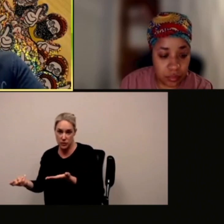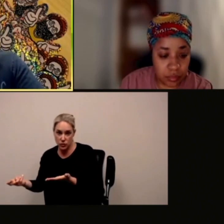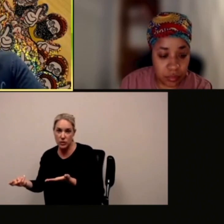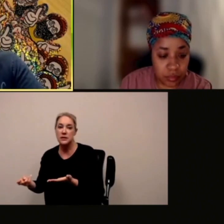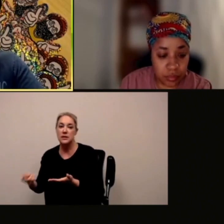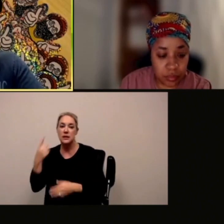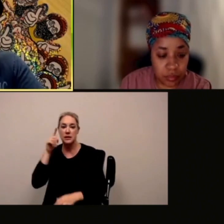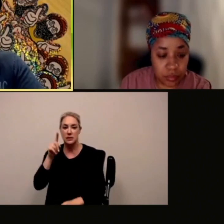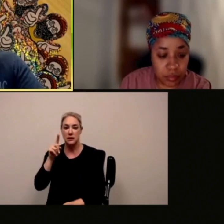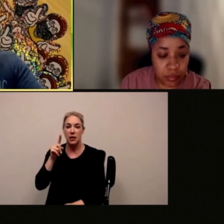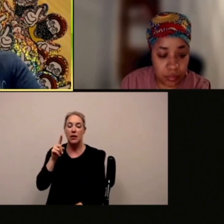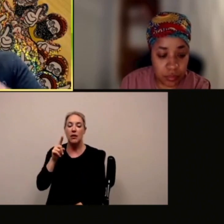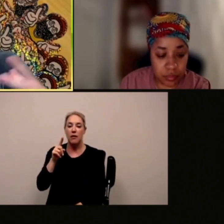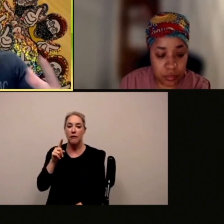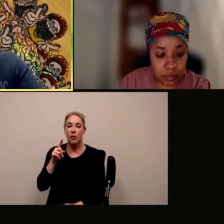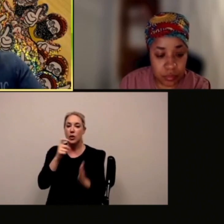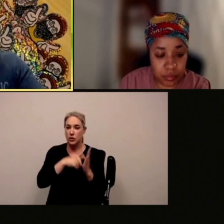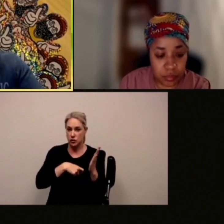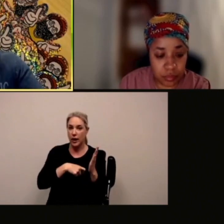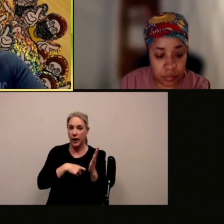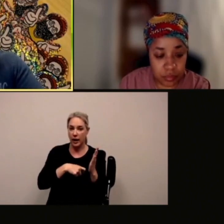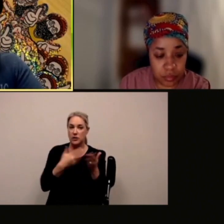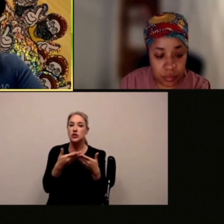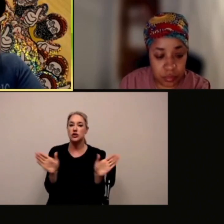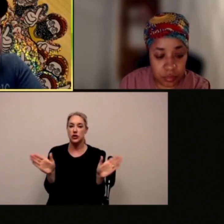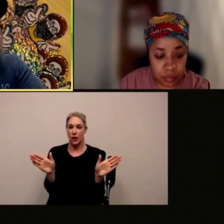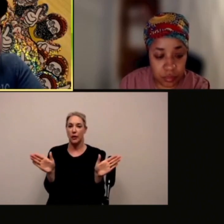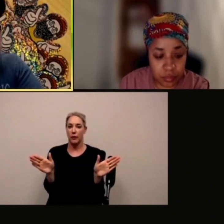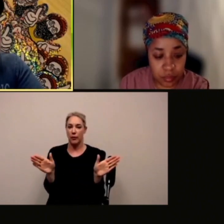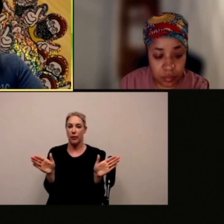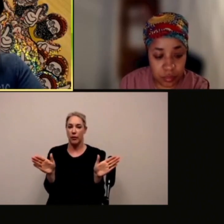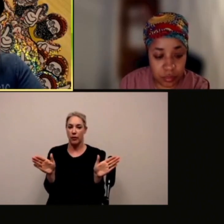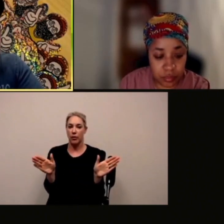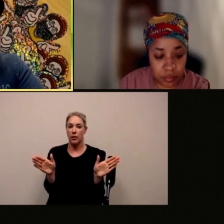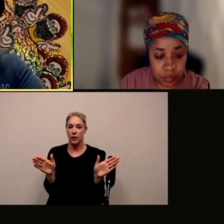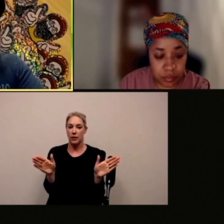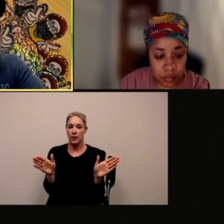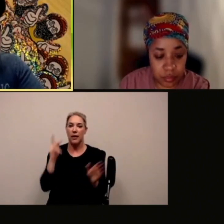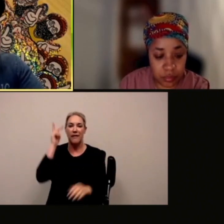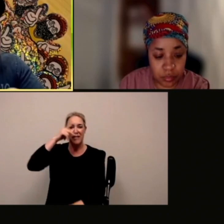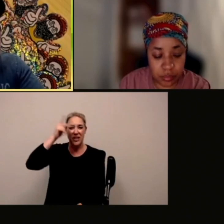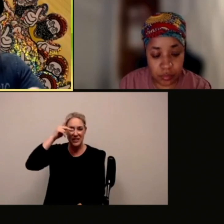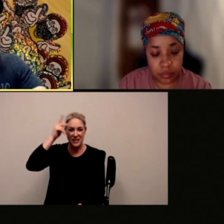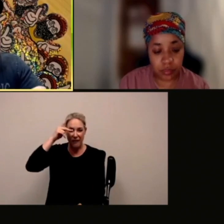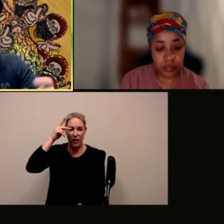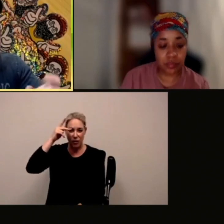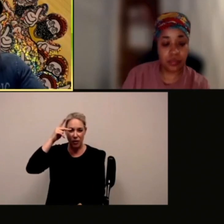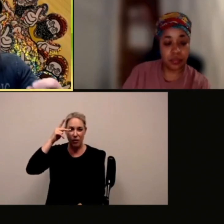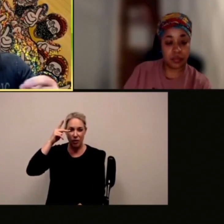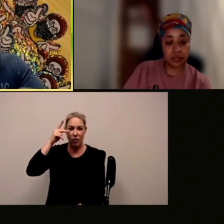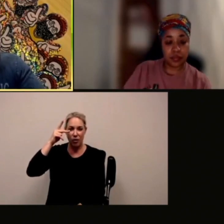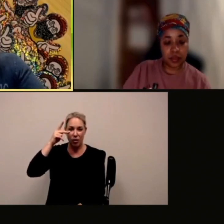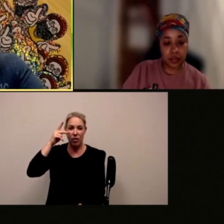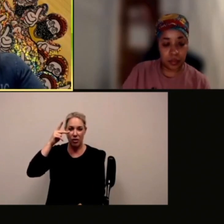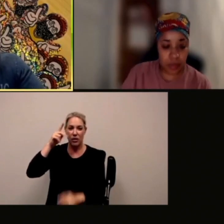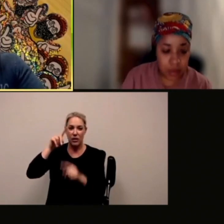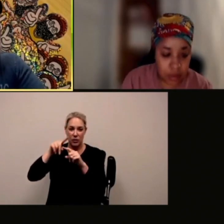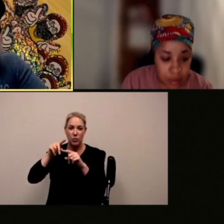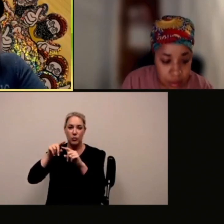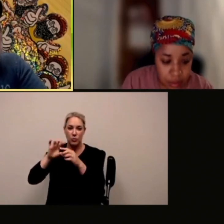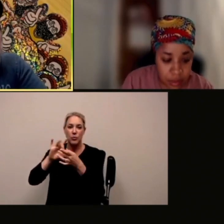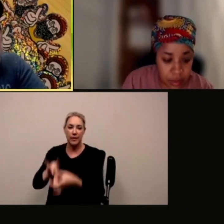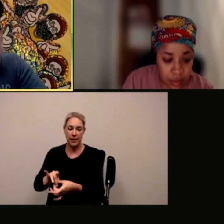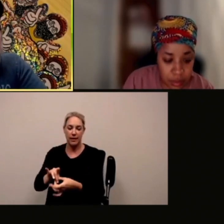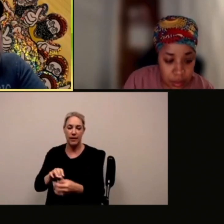that much in Scratch, but it's more general, right? Kind of a philosophical. but specifically in this year in our